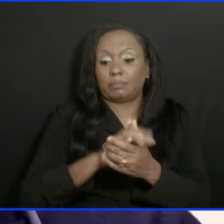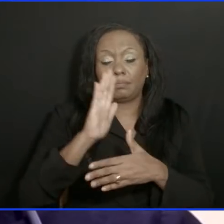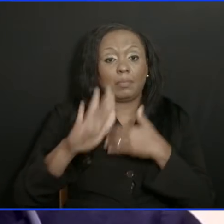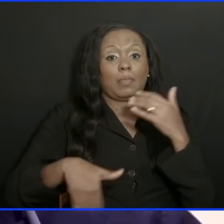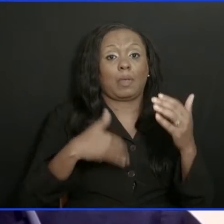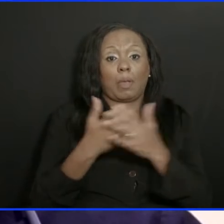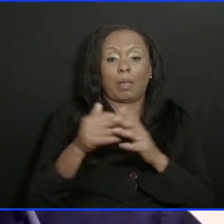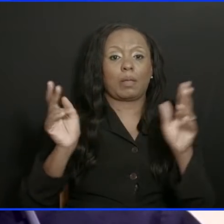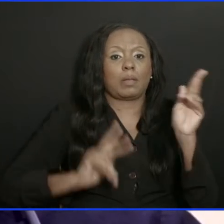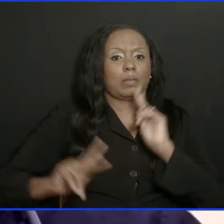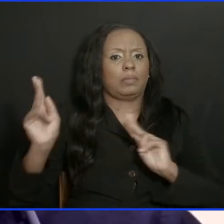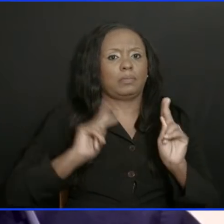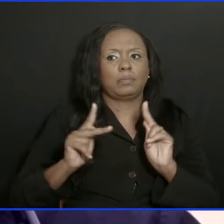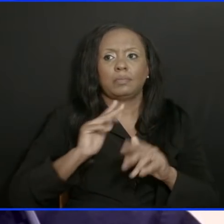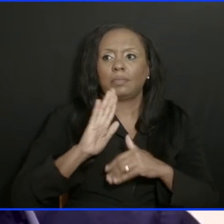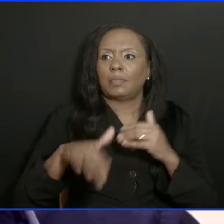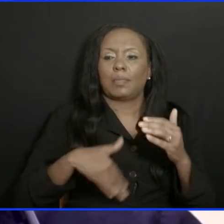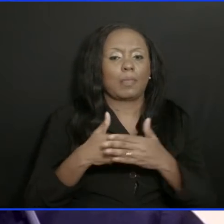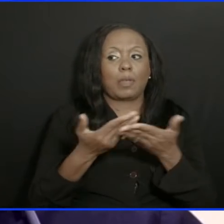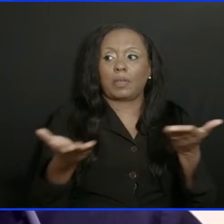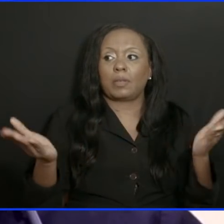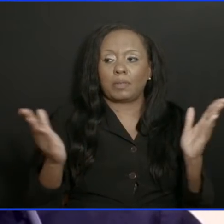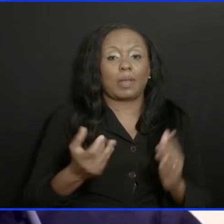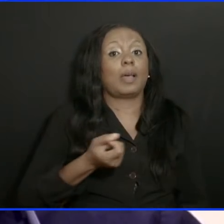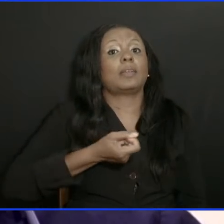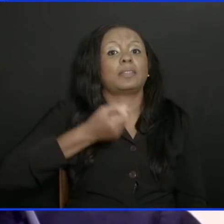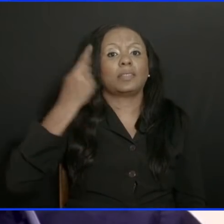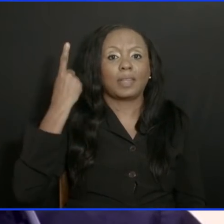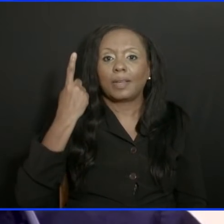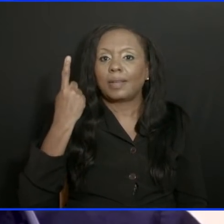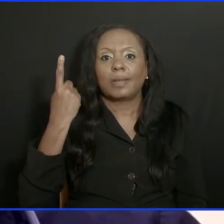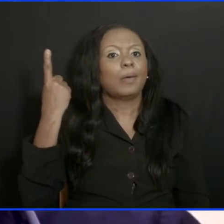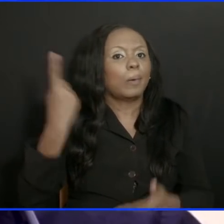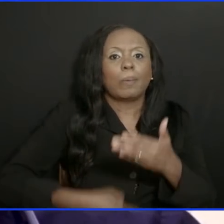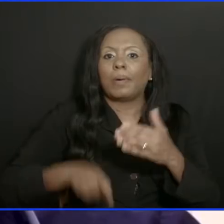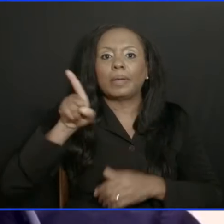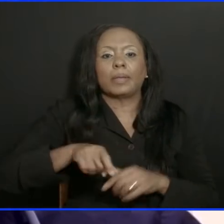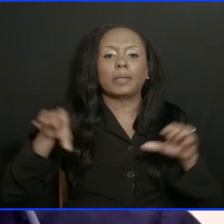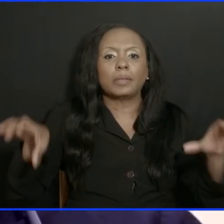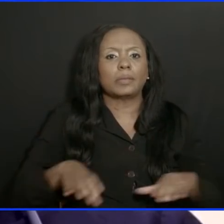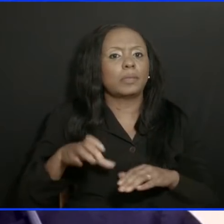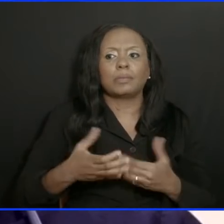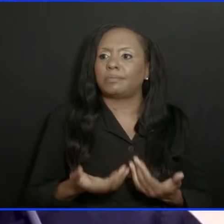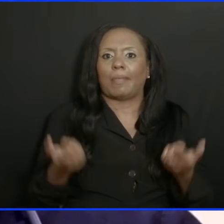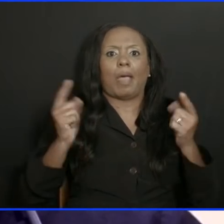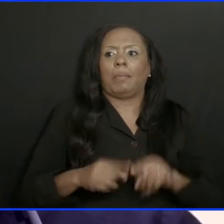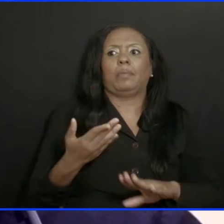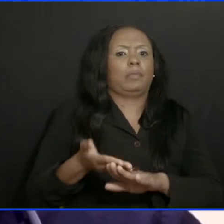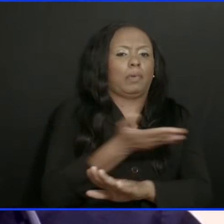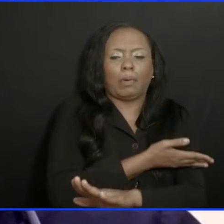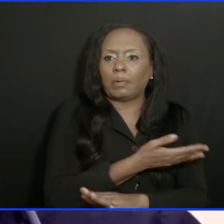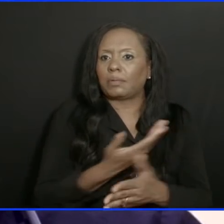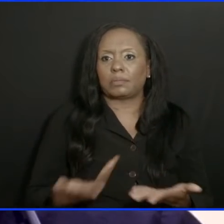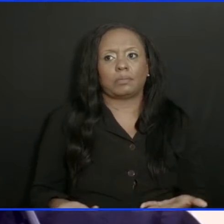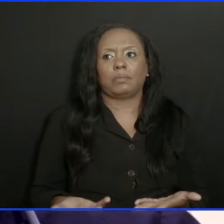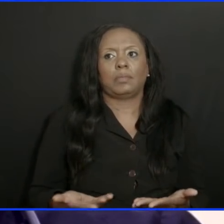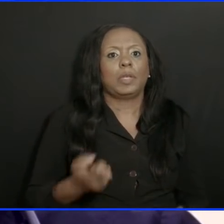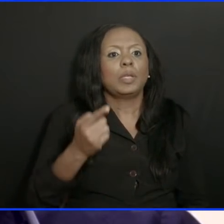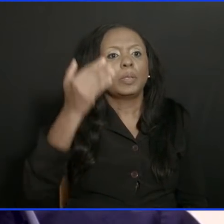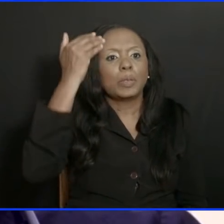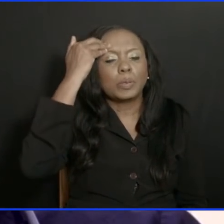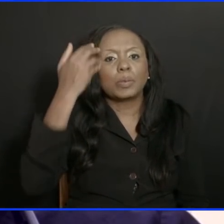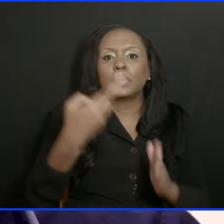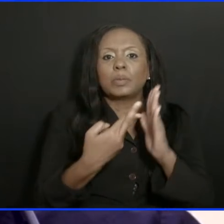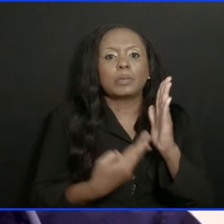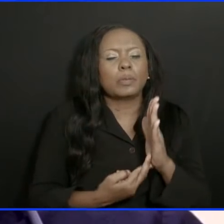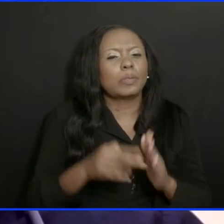that you generally understand what you need to do. You've done it before, we've done this before, and I'm sure that you know those key things